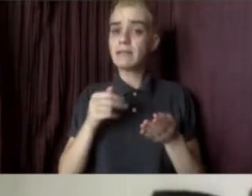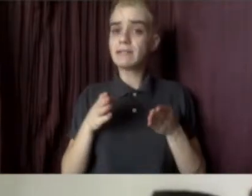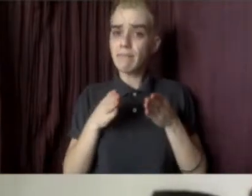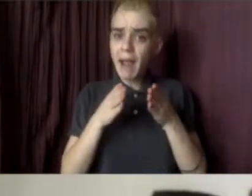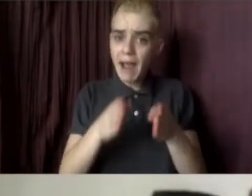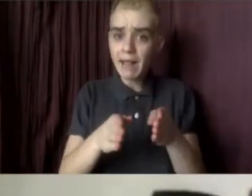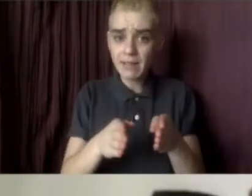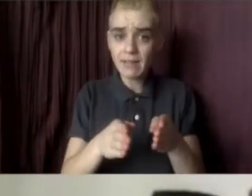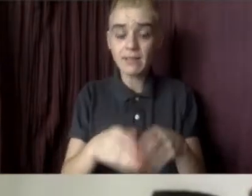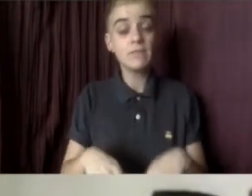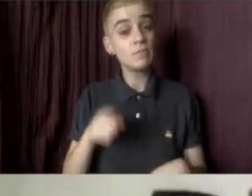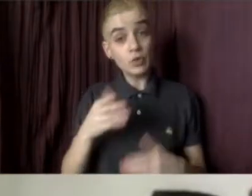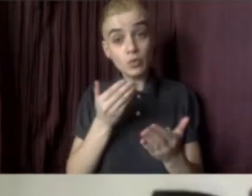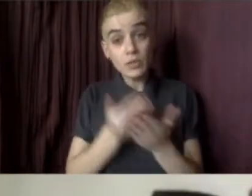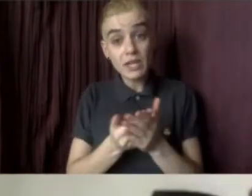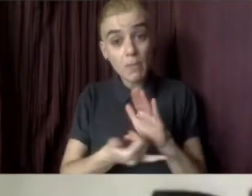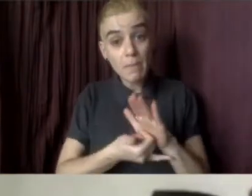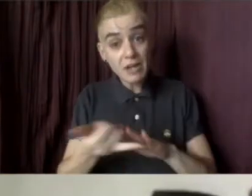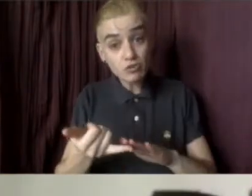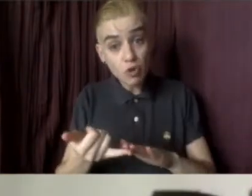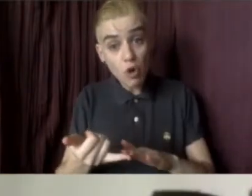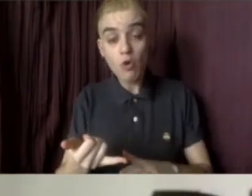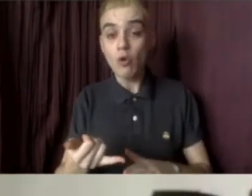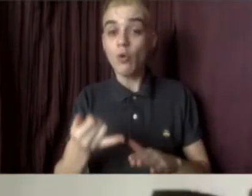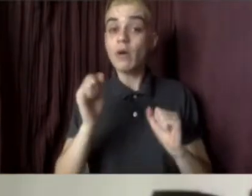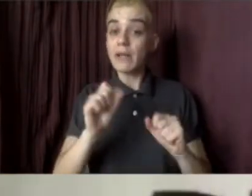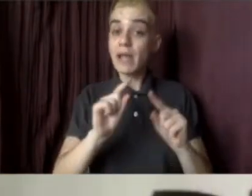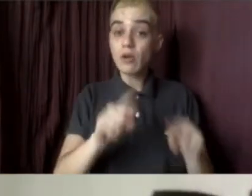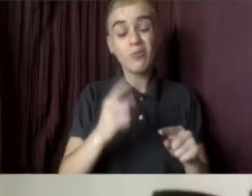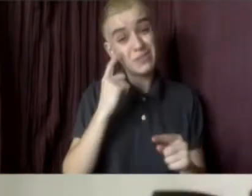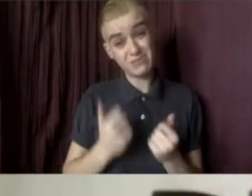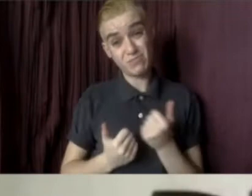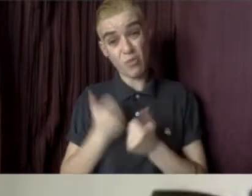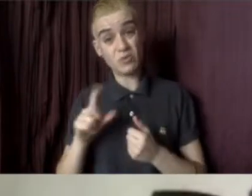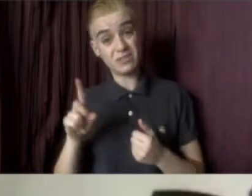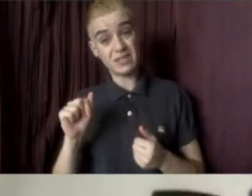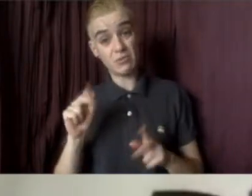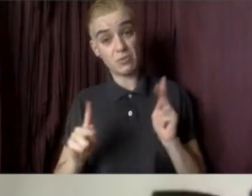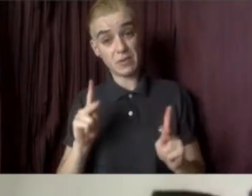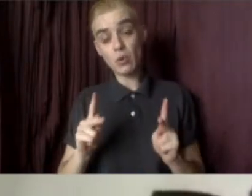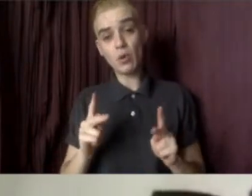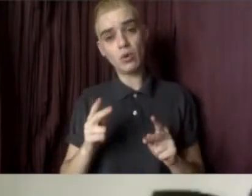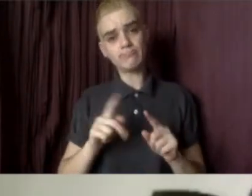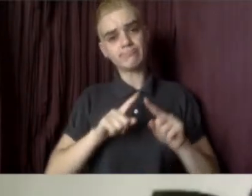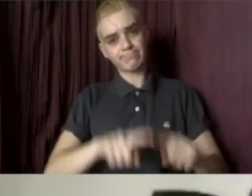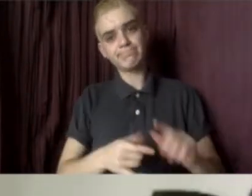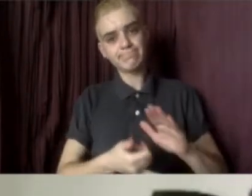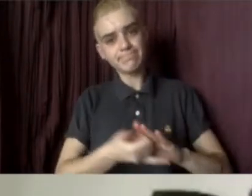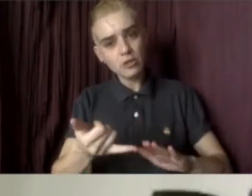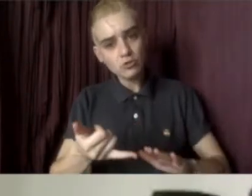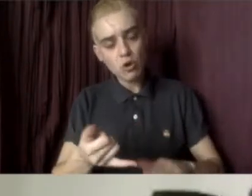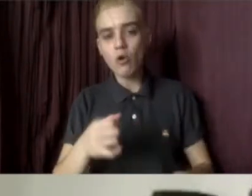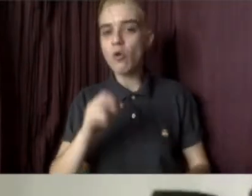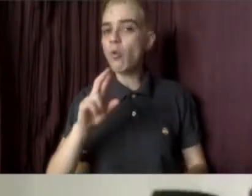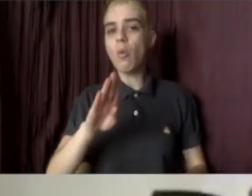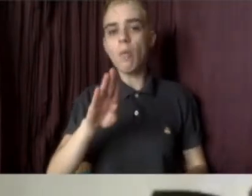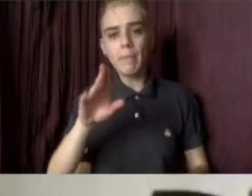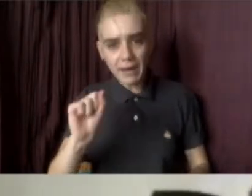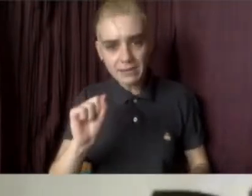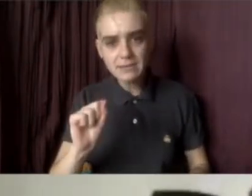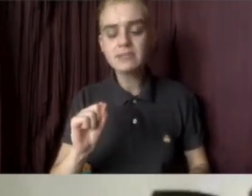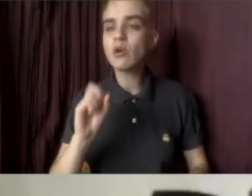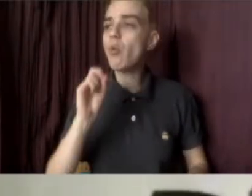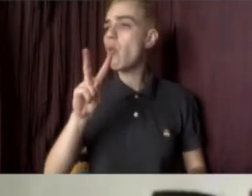get in and out right from there? Or, you know, we've had many times construction's going on and they're digging up the